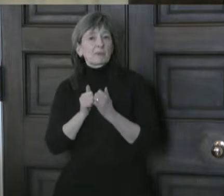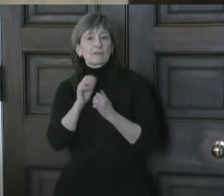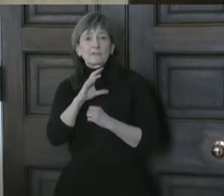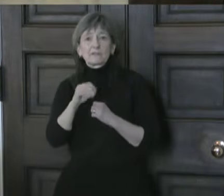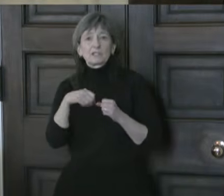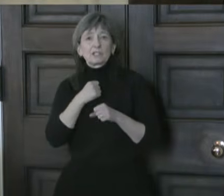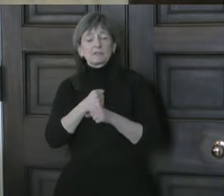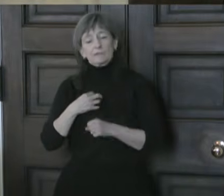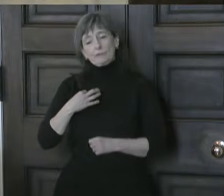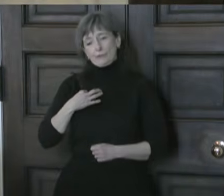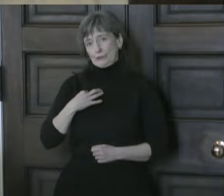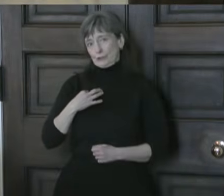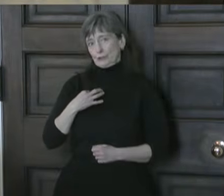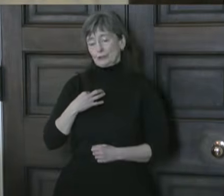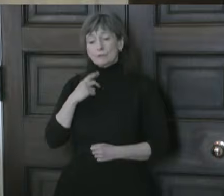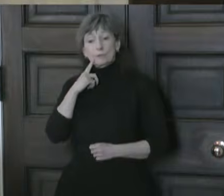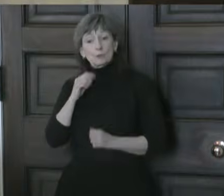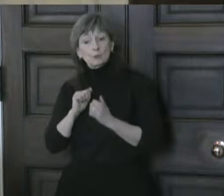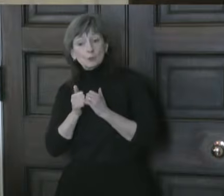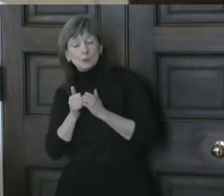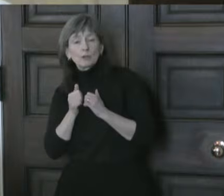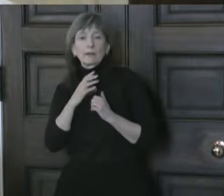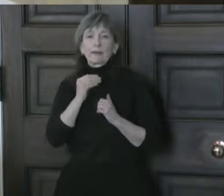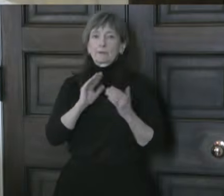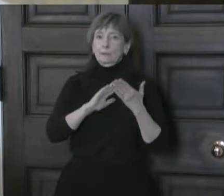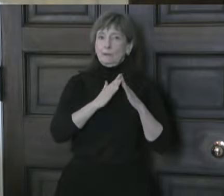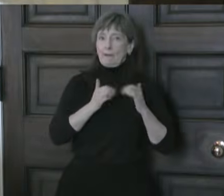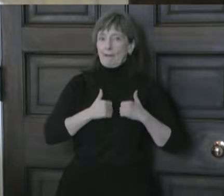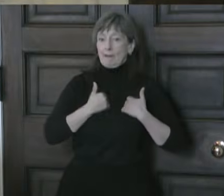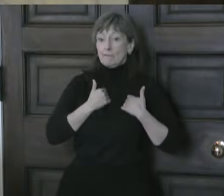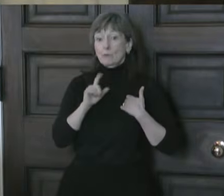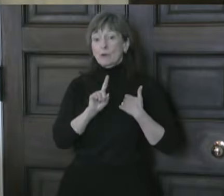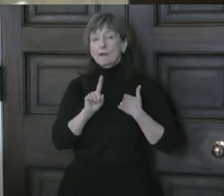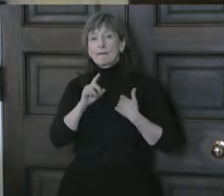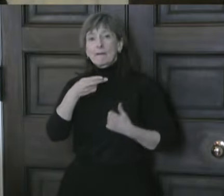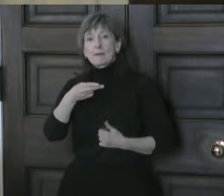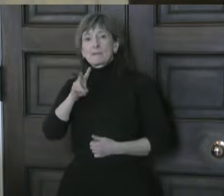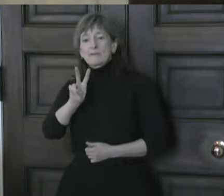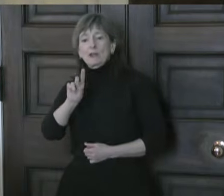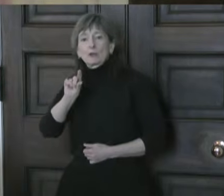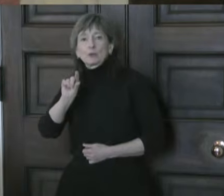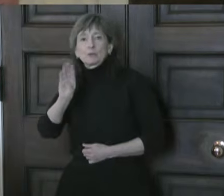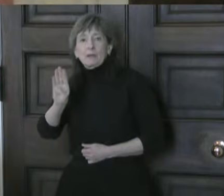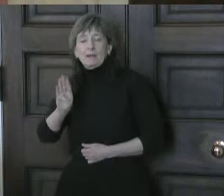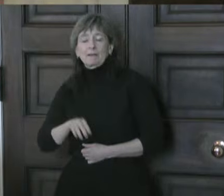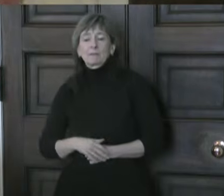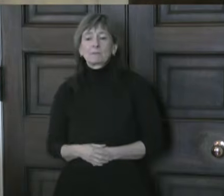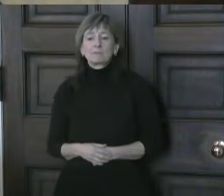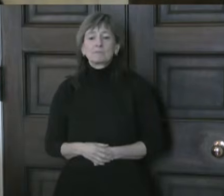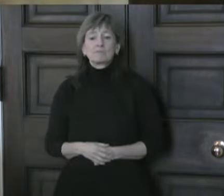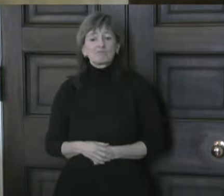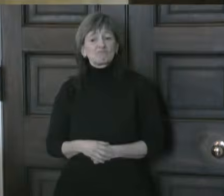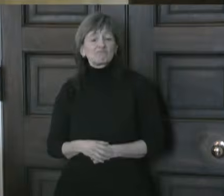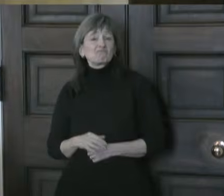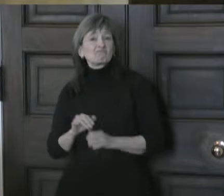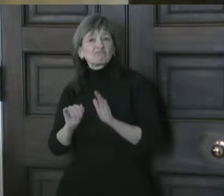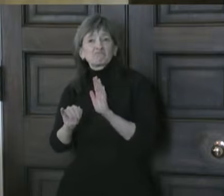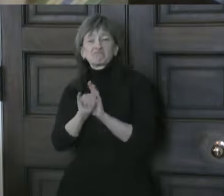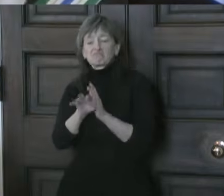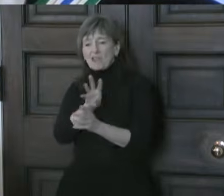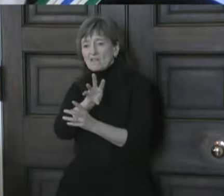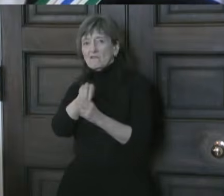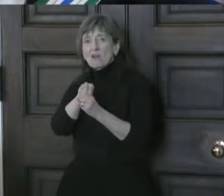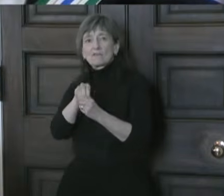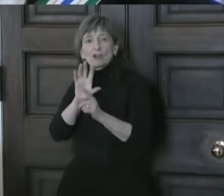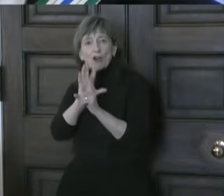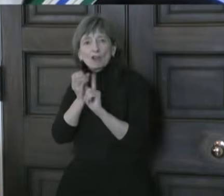to volunteerism in sport and community life in Happy Valley Goose Bay, leaving an indelible mark on Labrador's